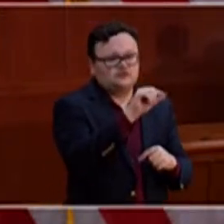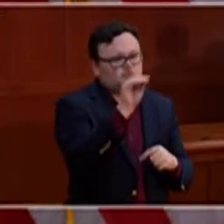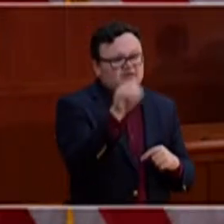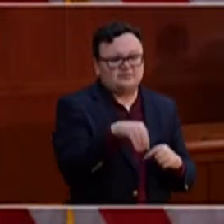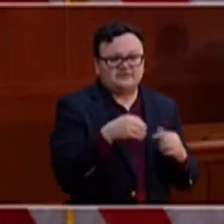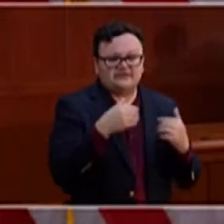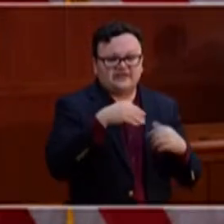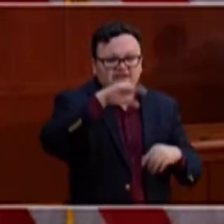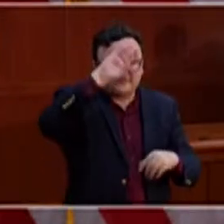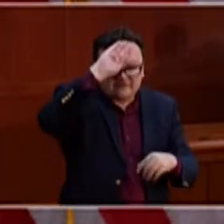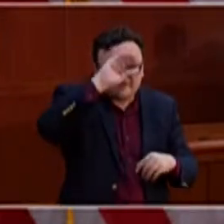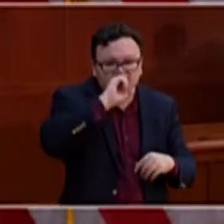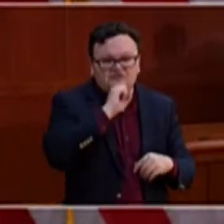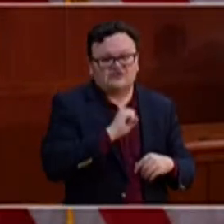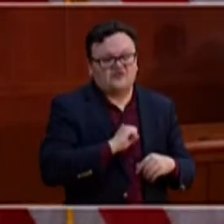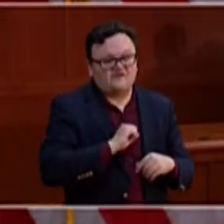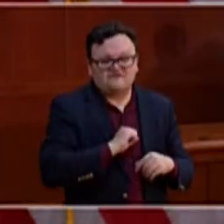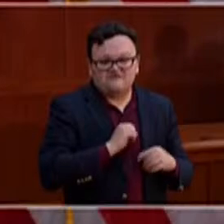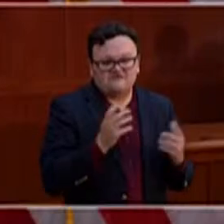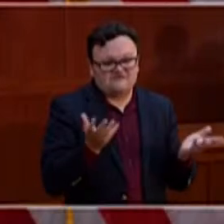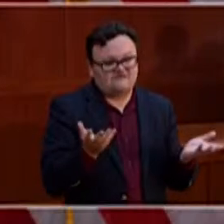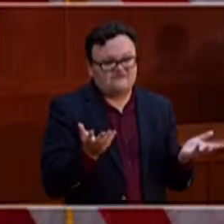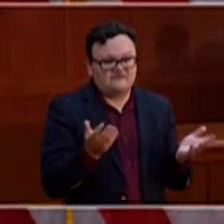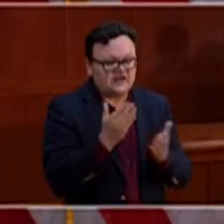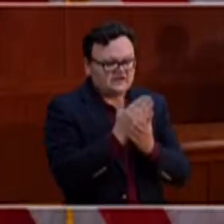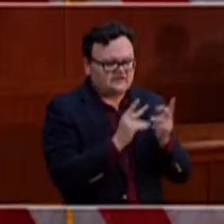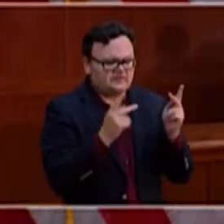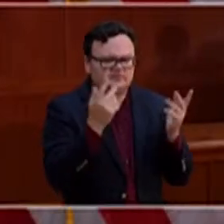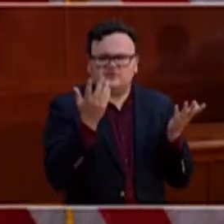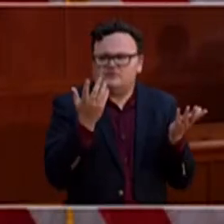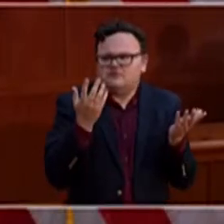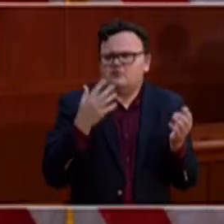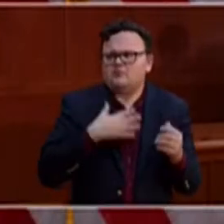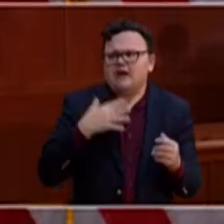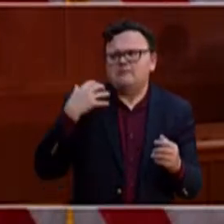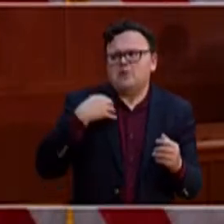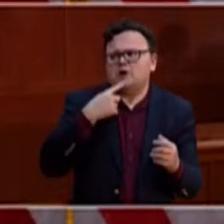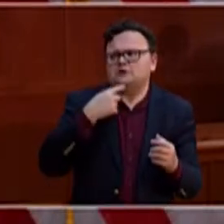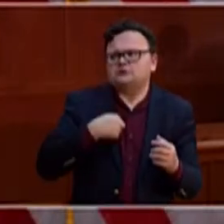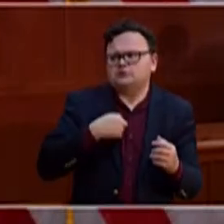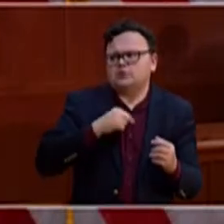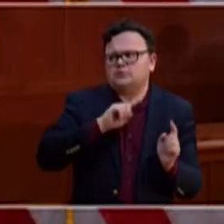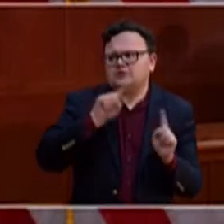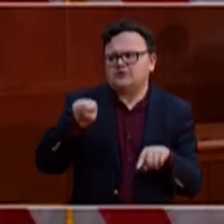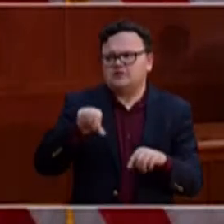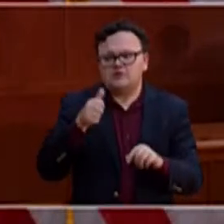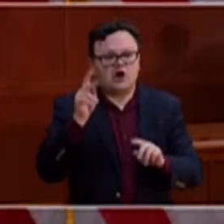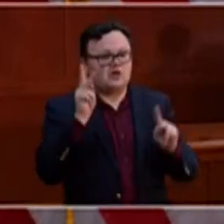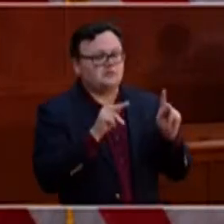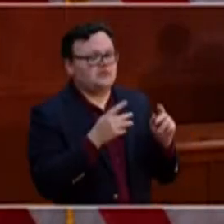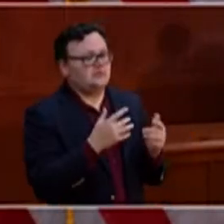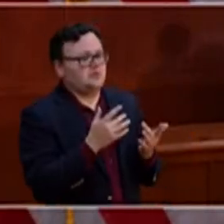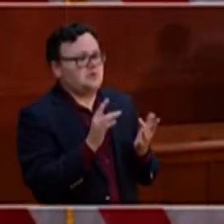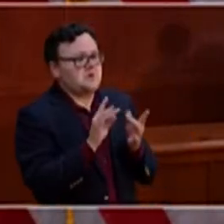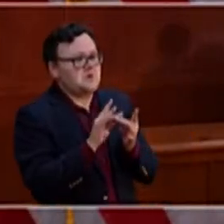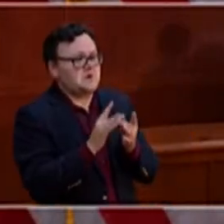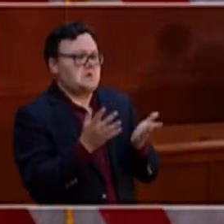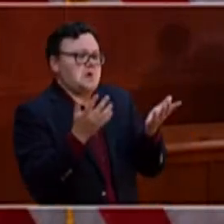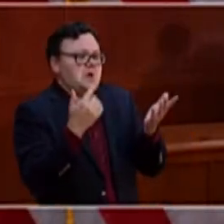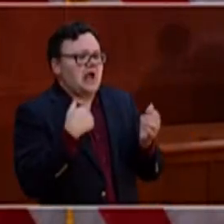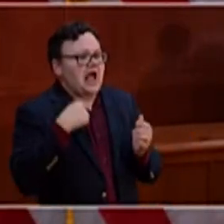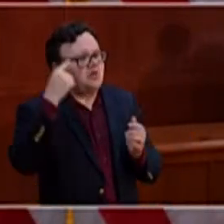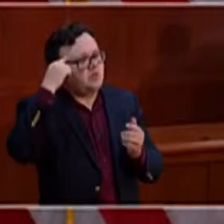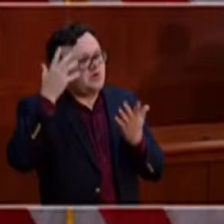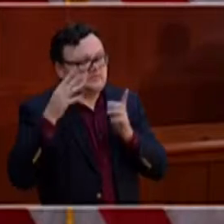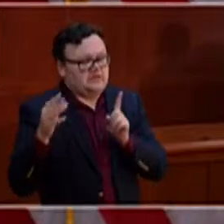get tested. Some were going because they didn't have symptoms. They thought they may have been exposed. And then others we had 25% of the test takers who